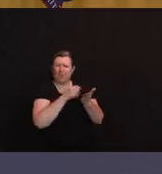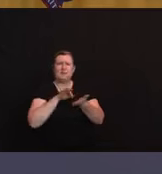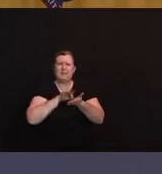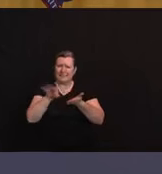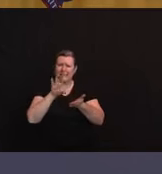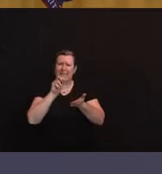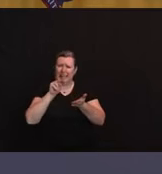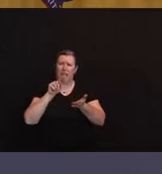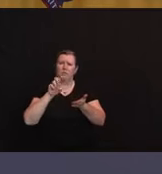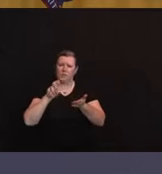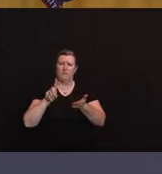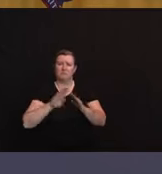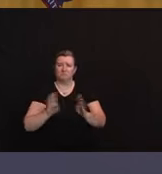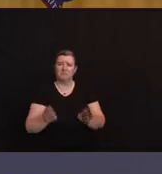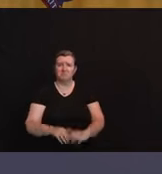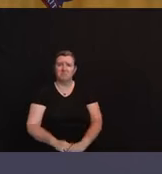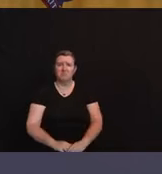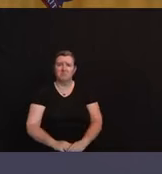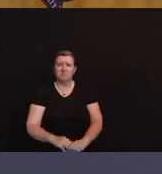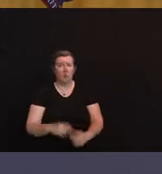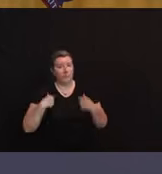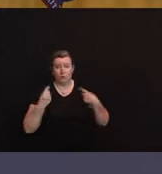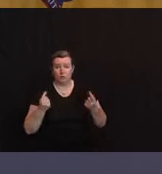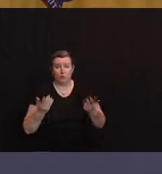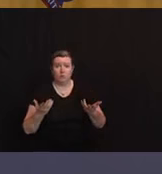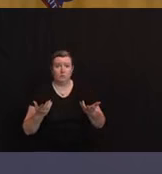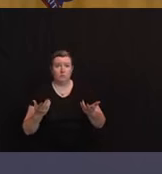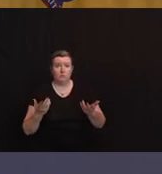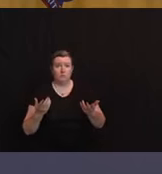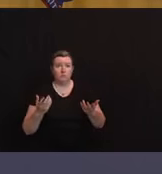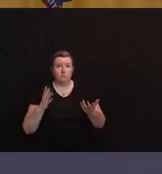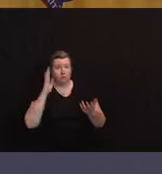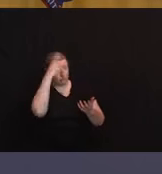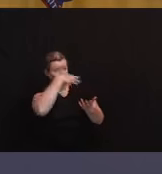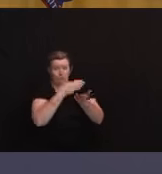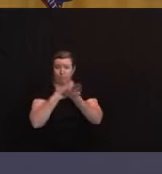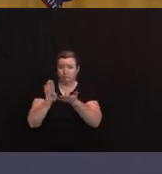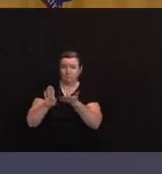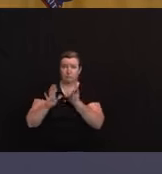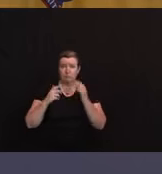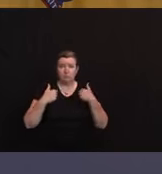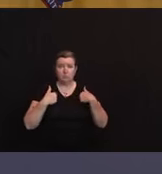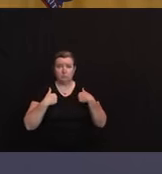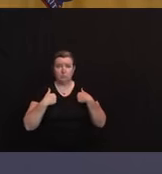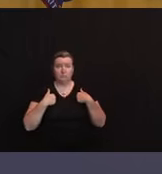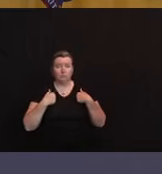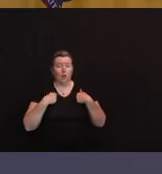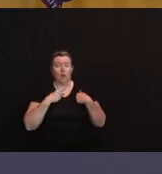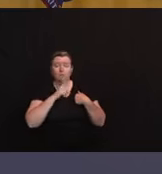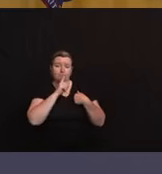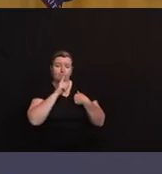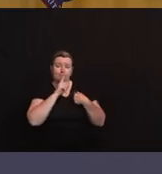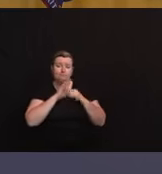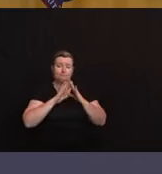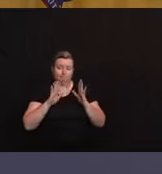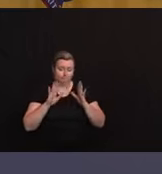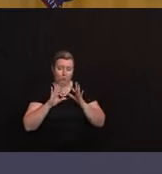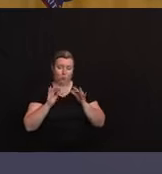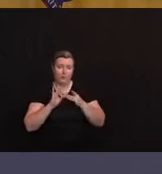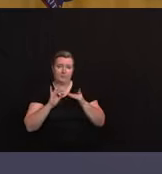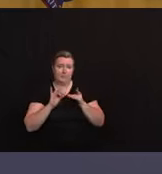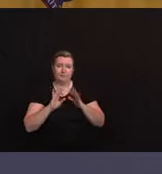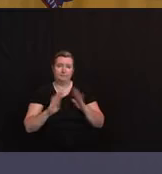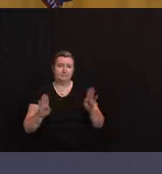that, I won't comment on. I will say this, it's a good opportunity for me to reiterate, everybody go on, is